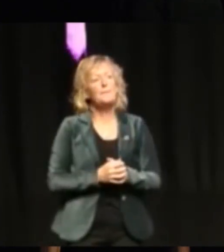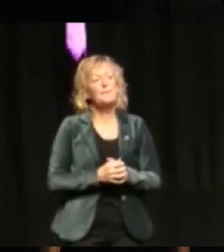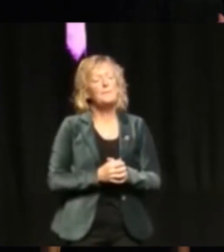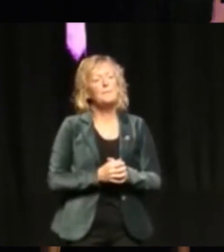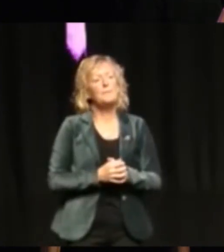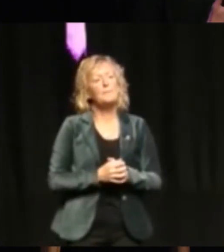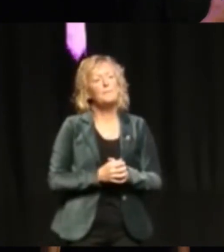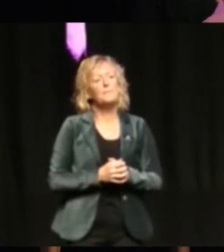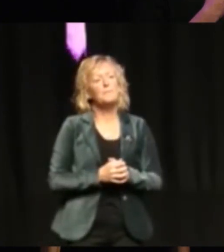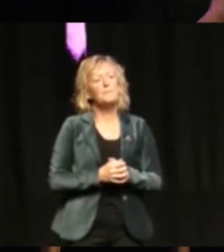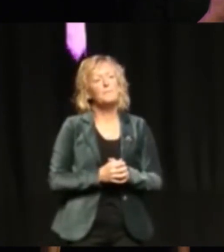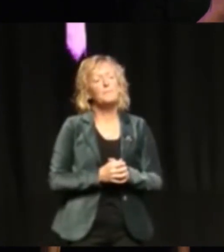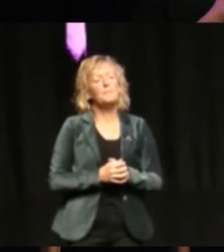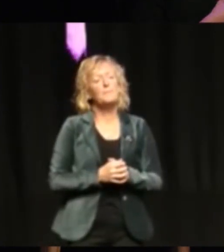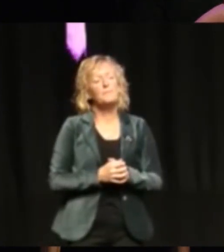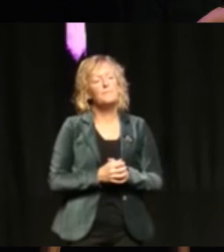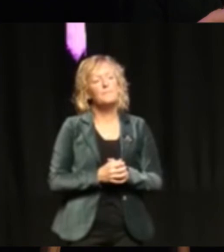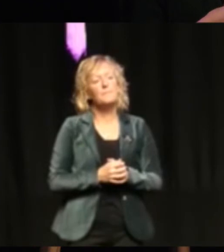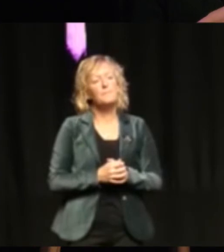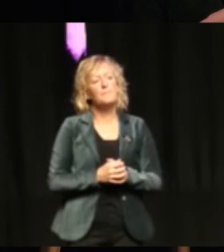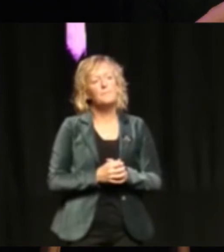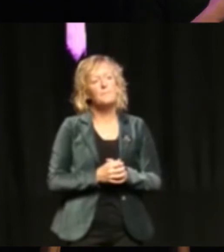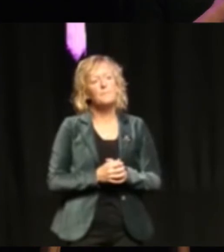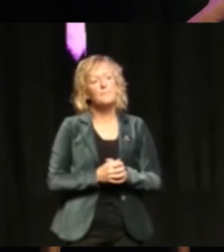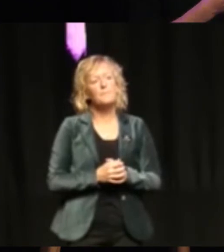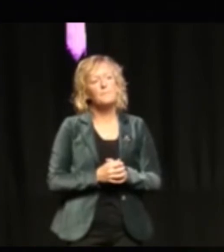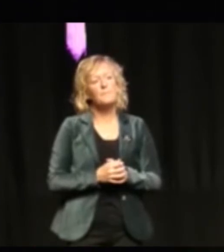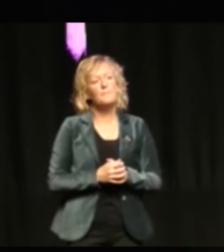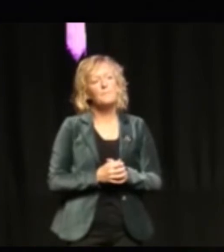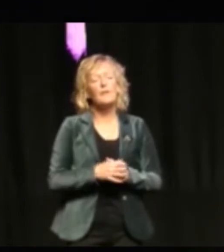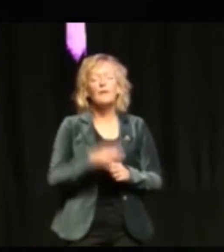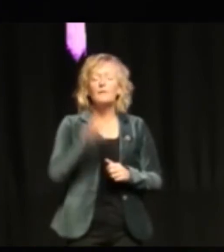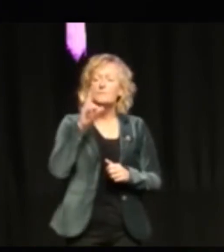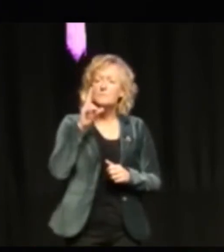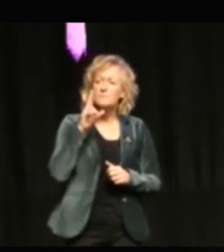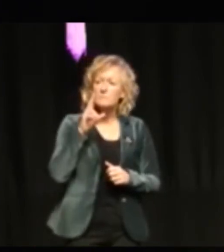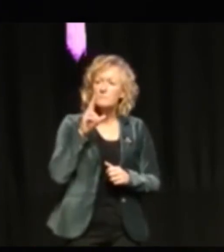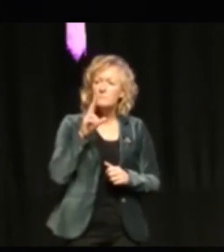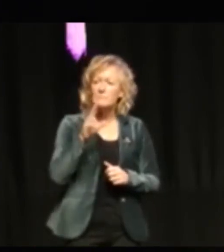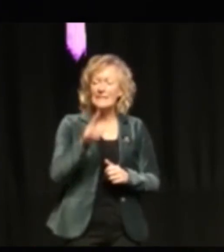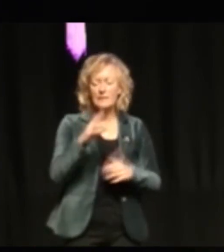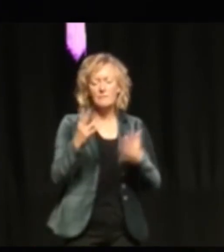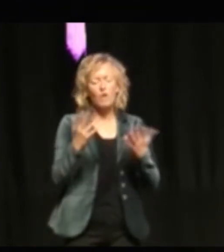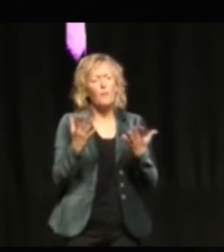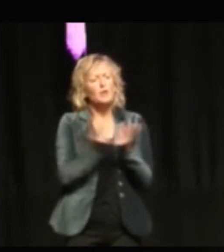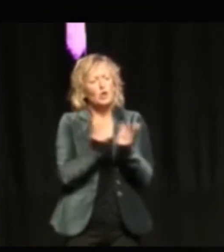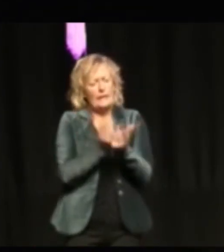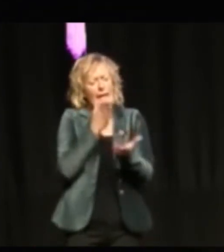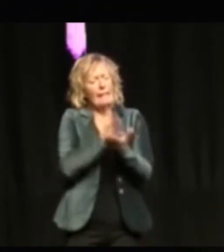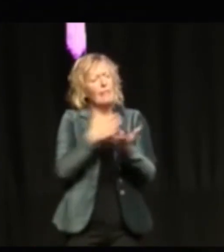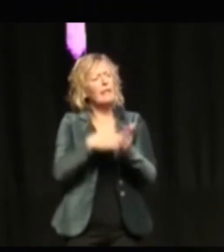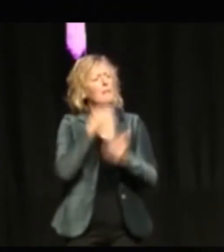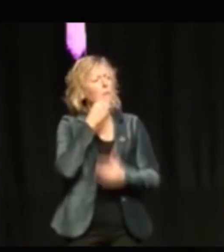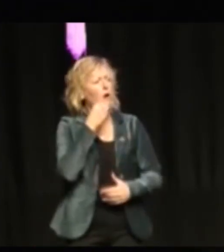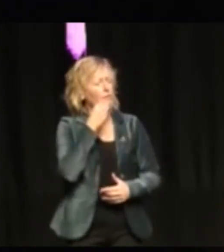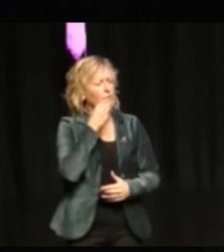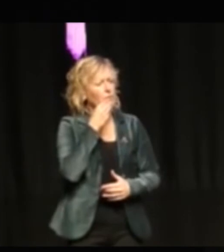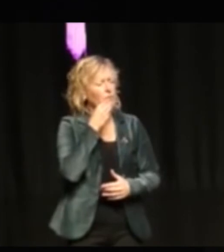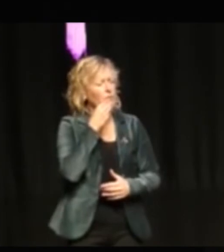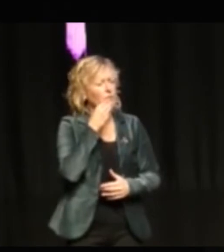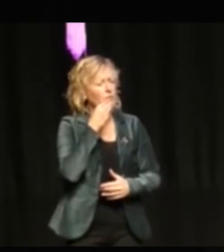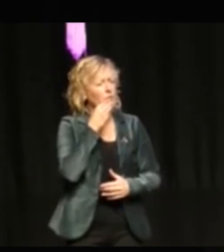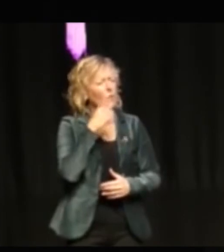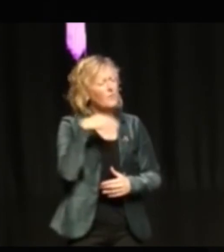just the interpretation and how what does it really mean, the right to adequate food, and that's